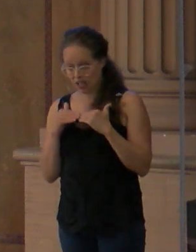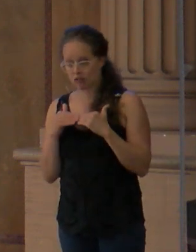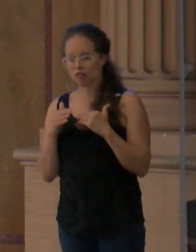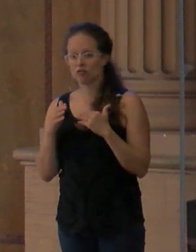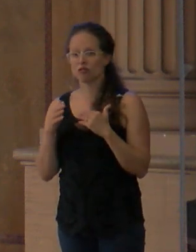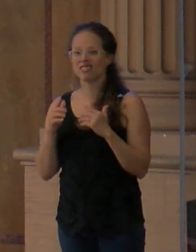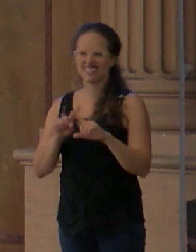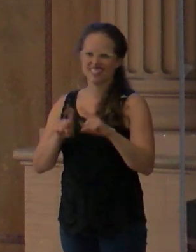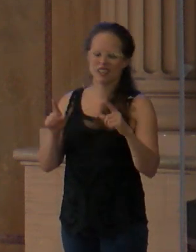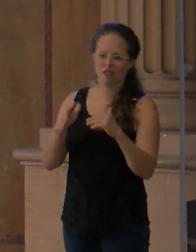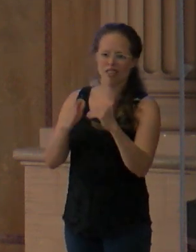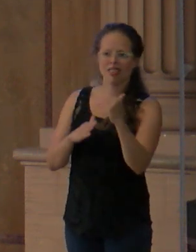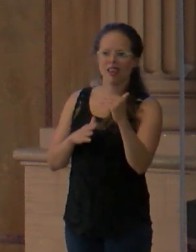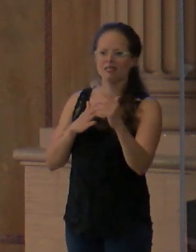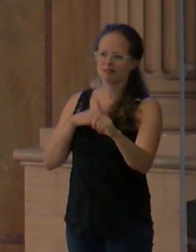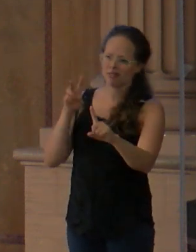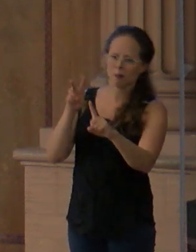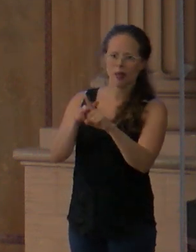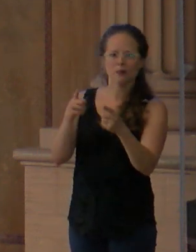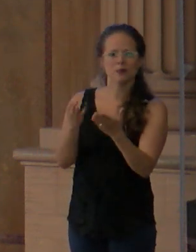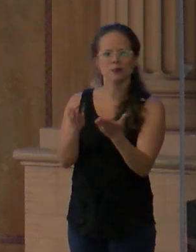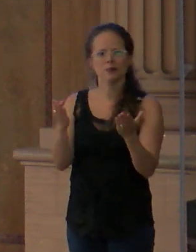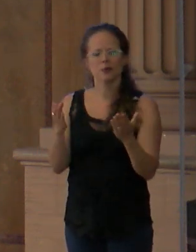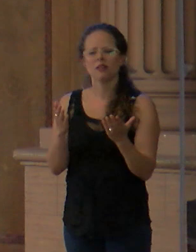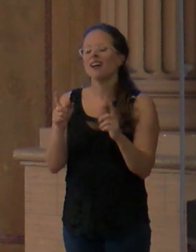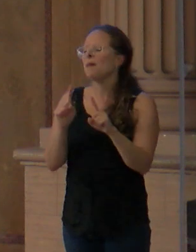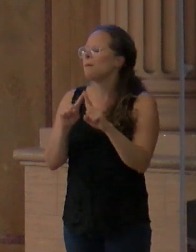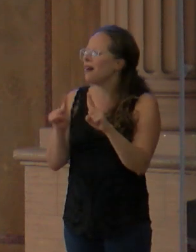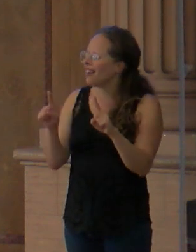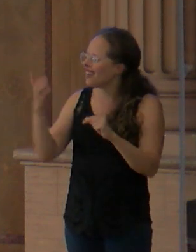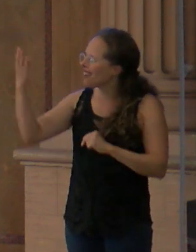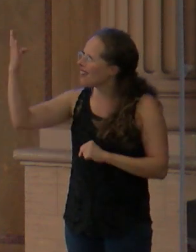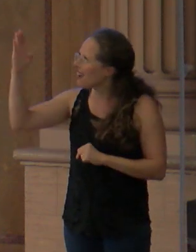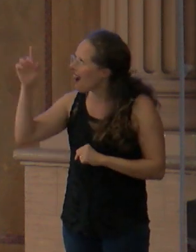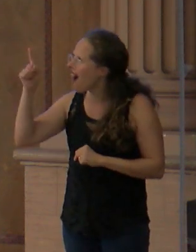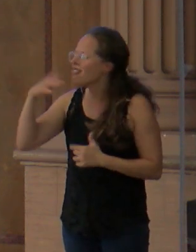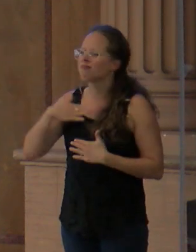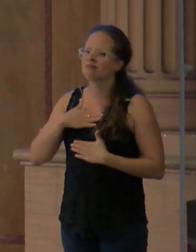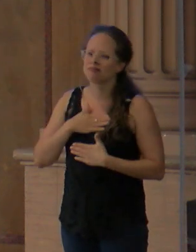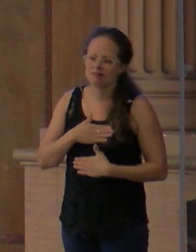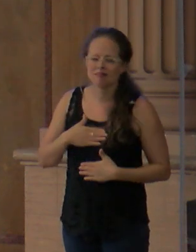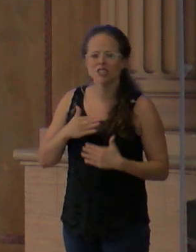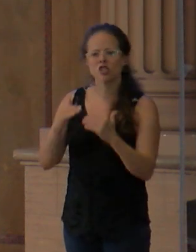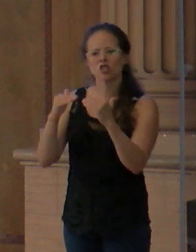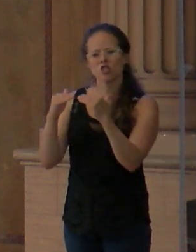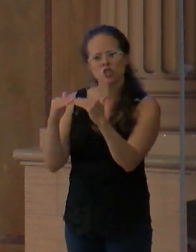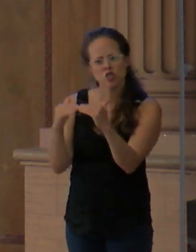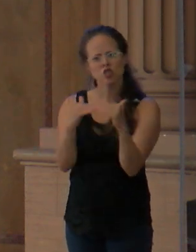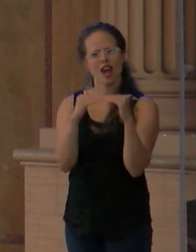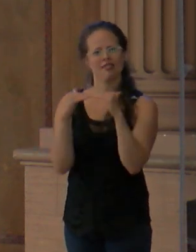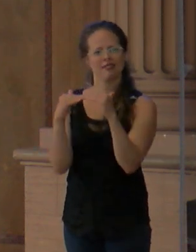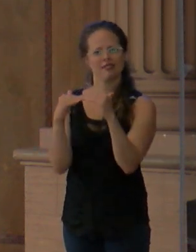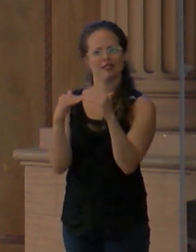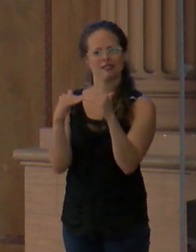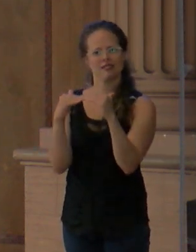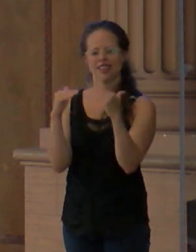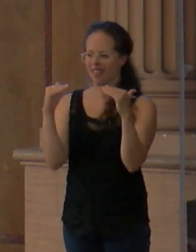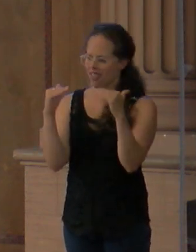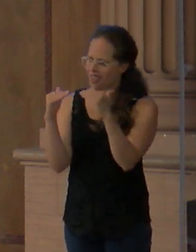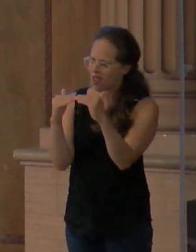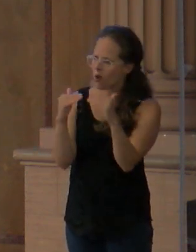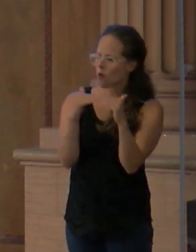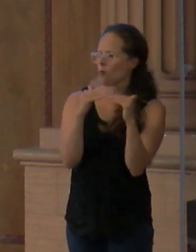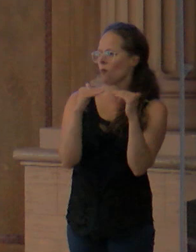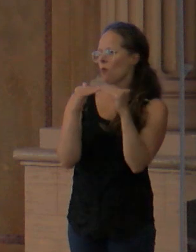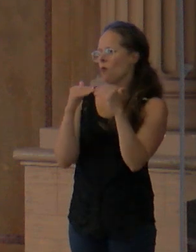weigh me. But God delights in a just weight. Justice requires equal weights and